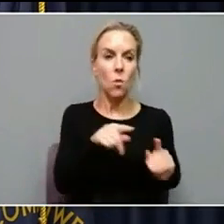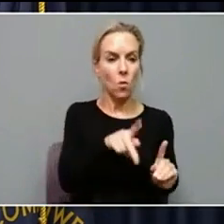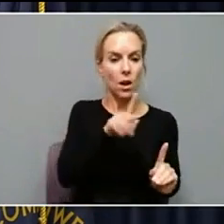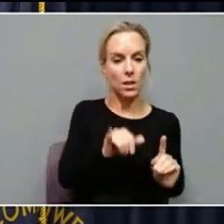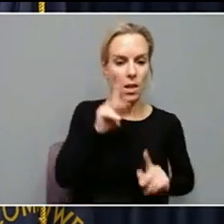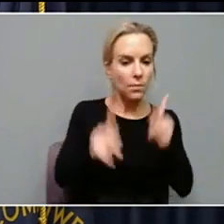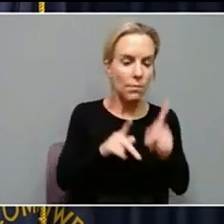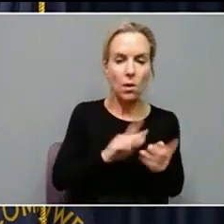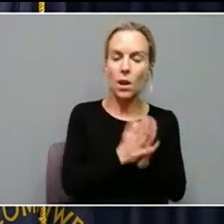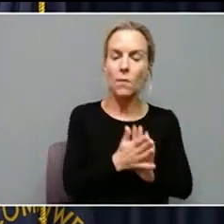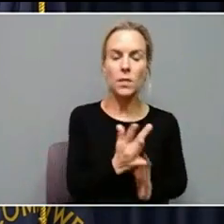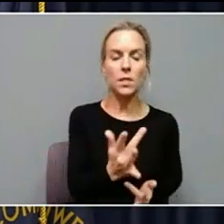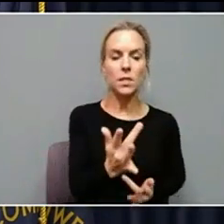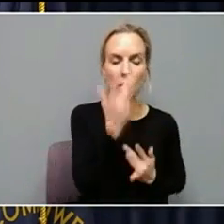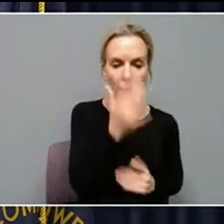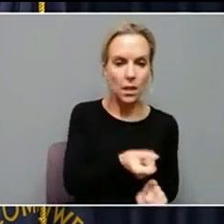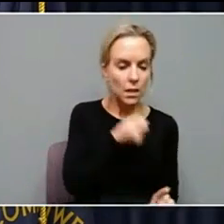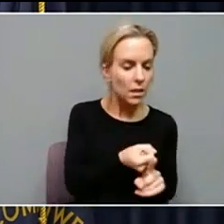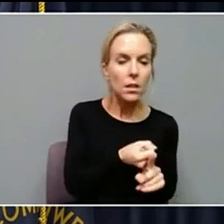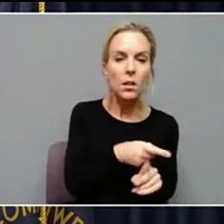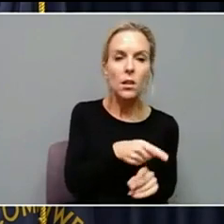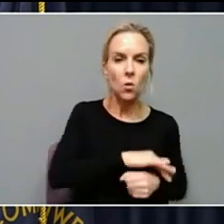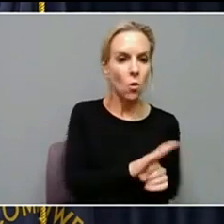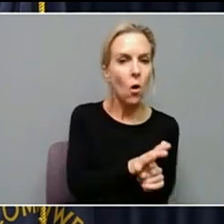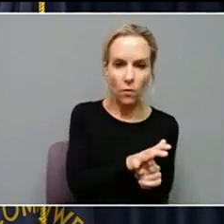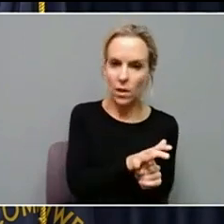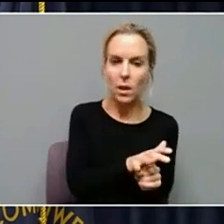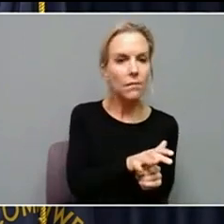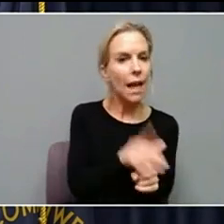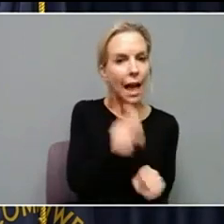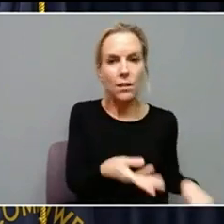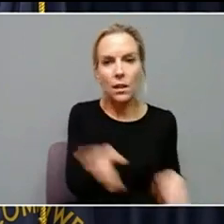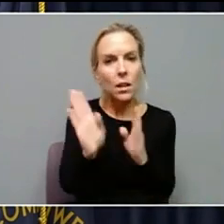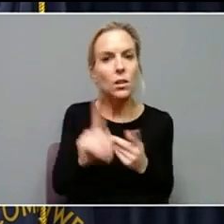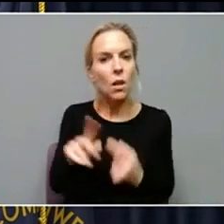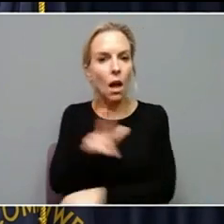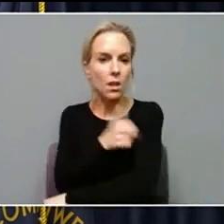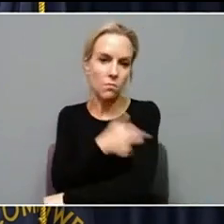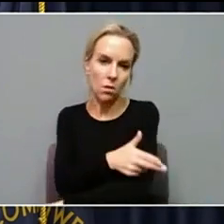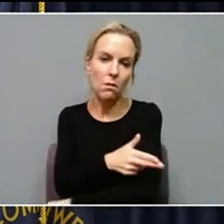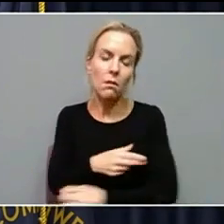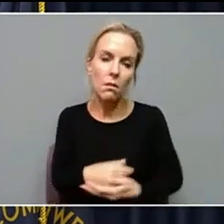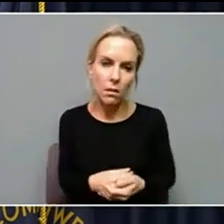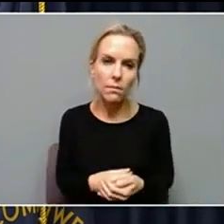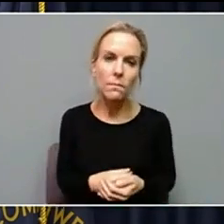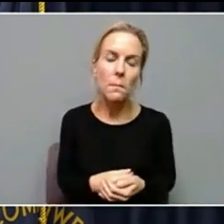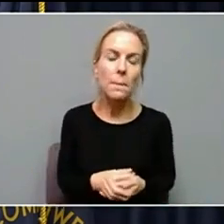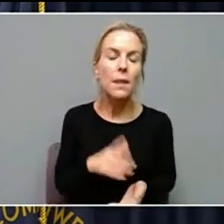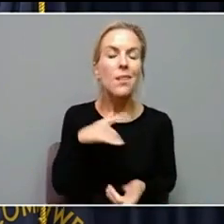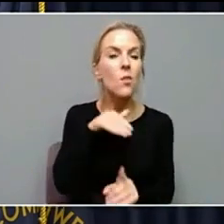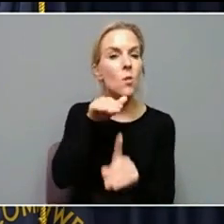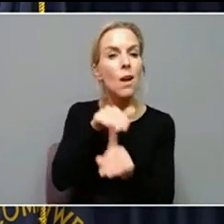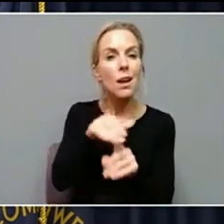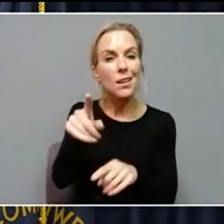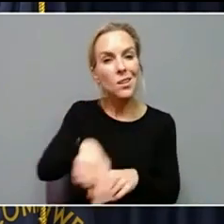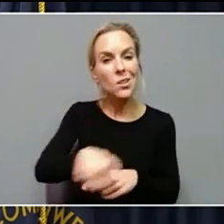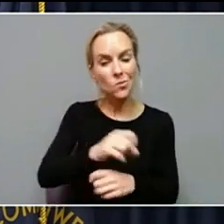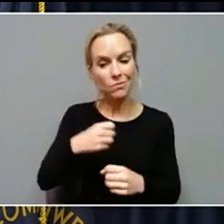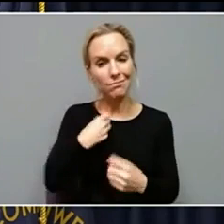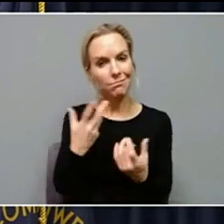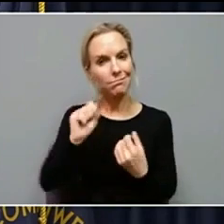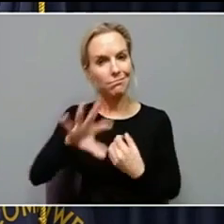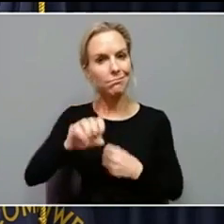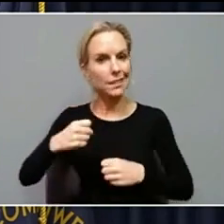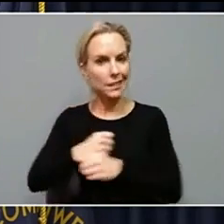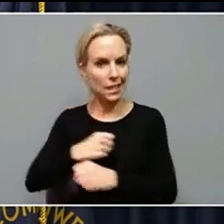sick with COVID, they end up in the hospital. Let's remind you of some more statistics that start